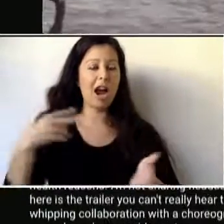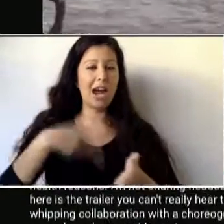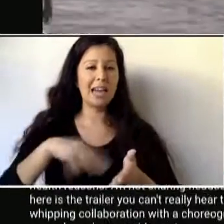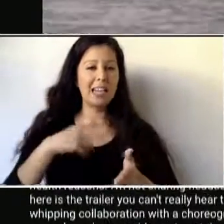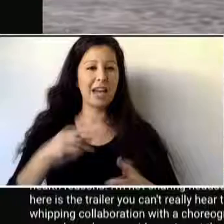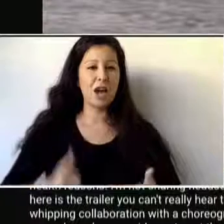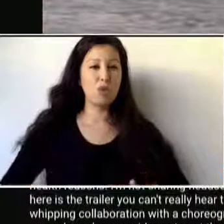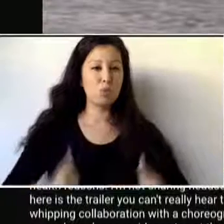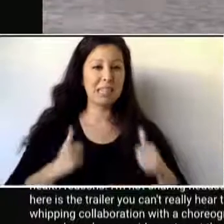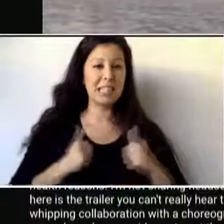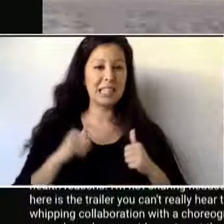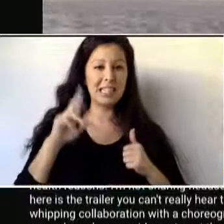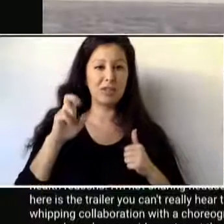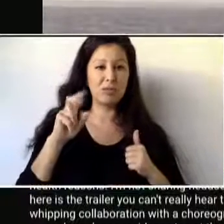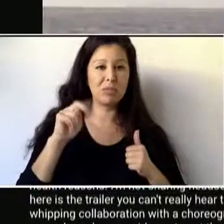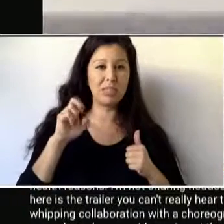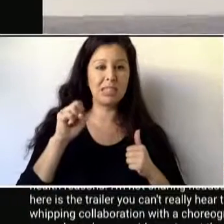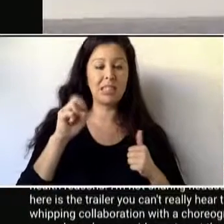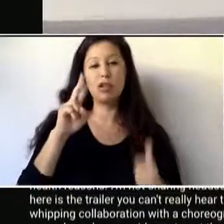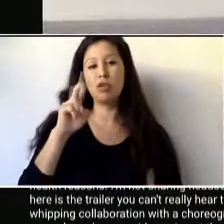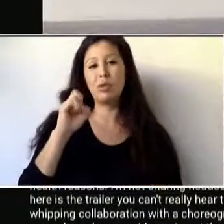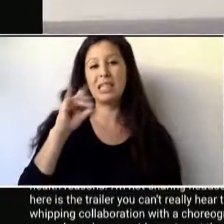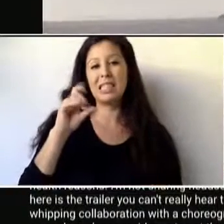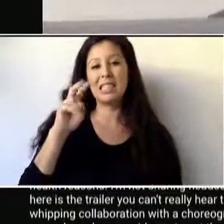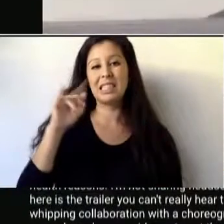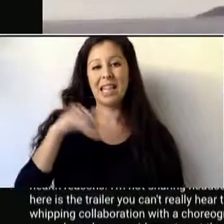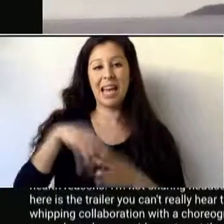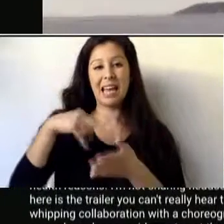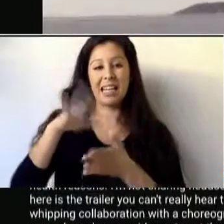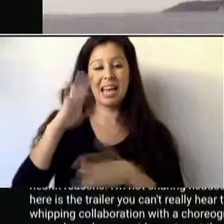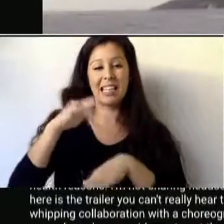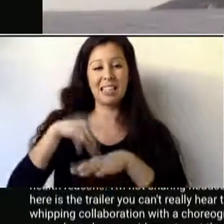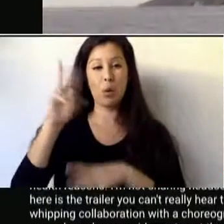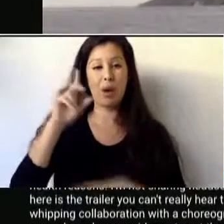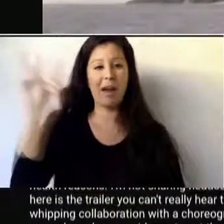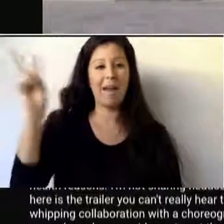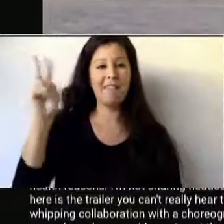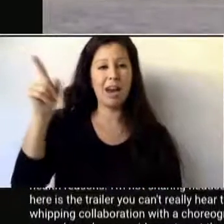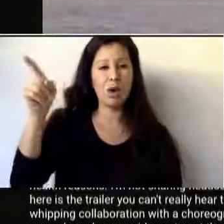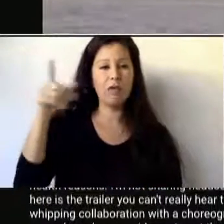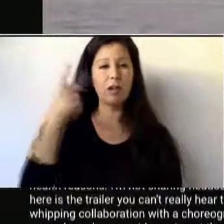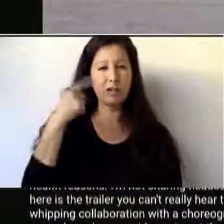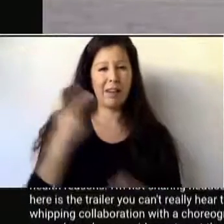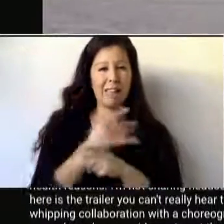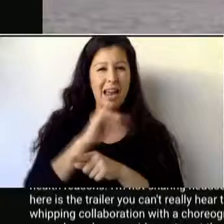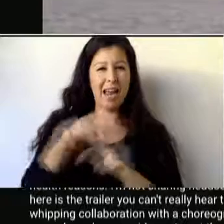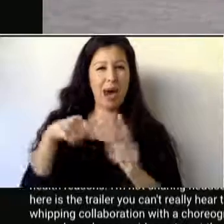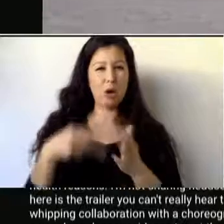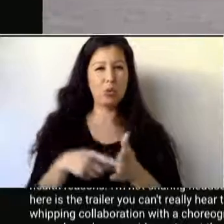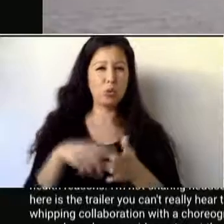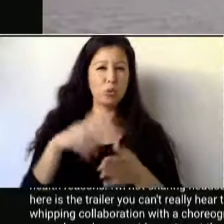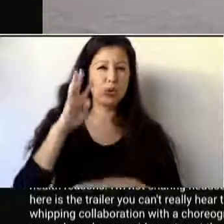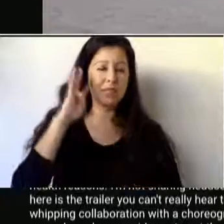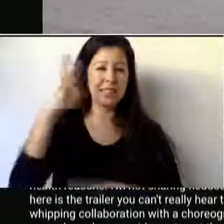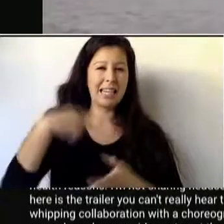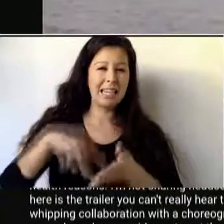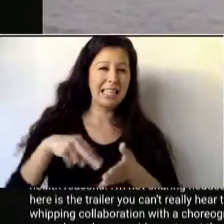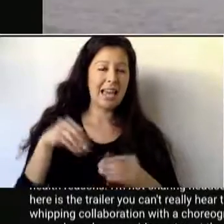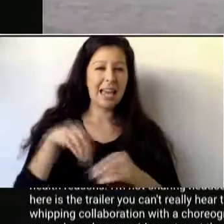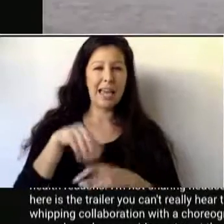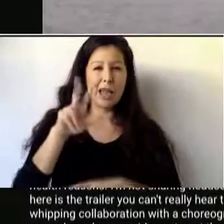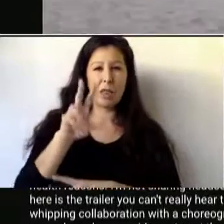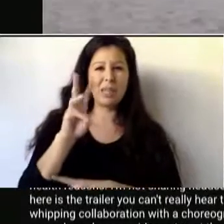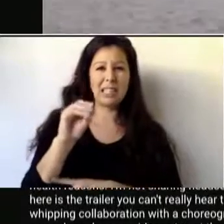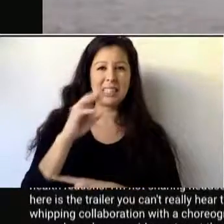Dance Center in Vancouver, figuring out and researching how to choreograph for a 360 environment, just